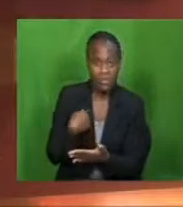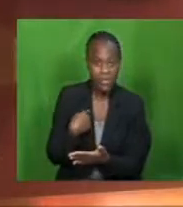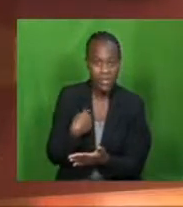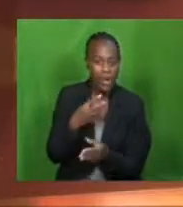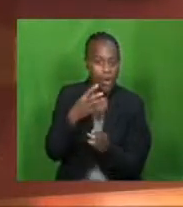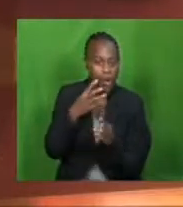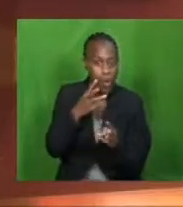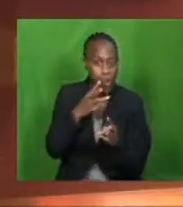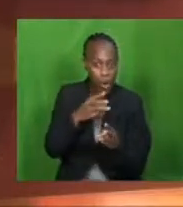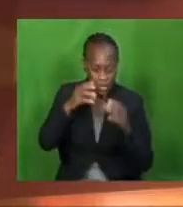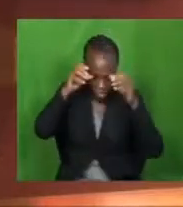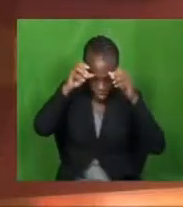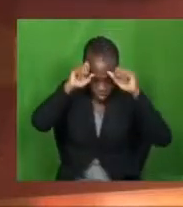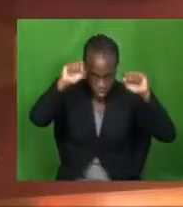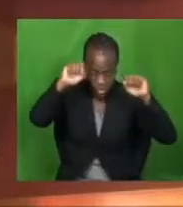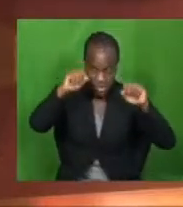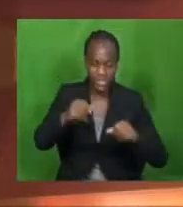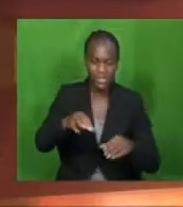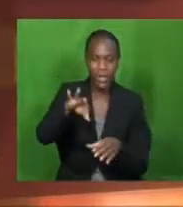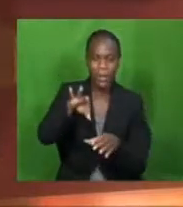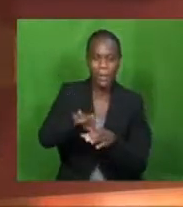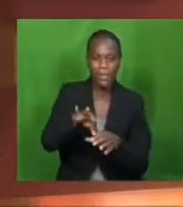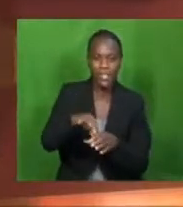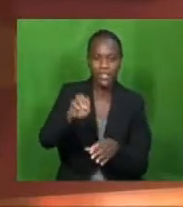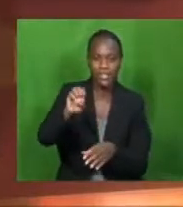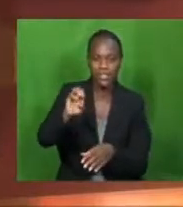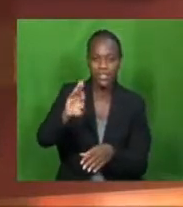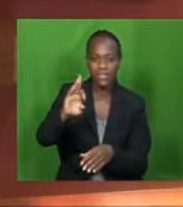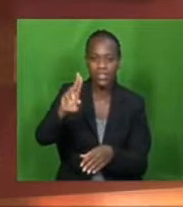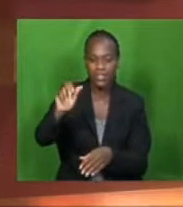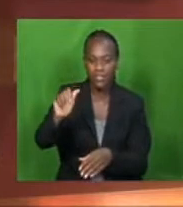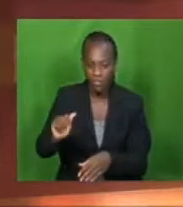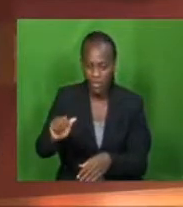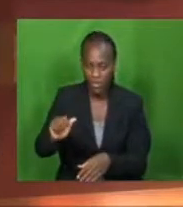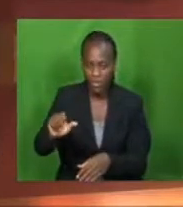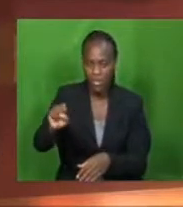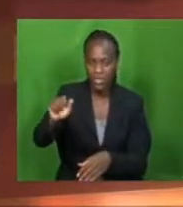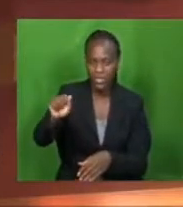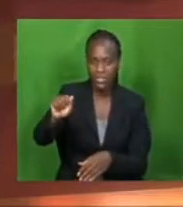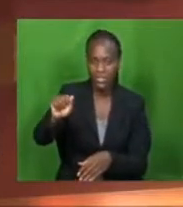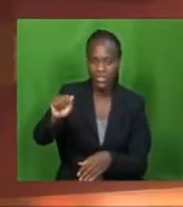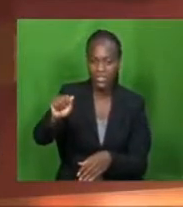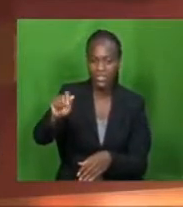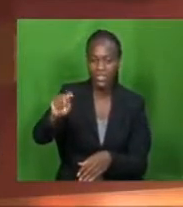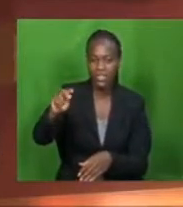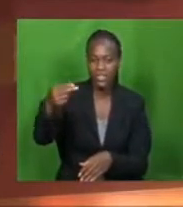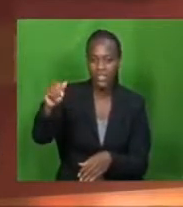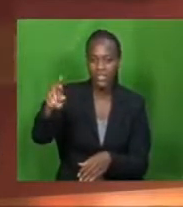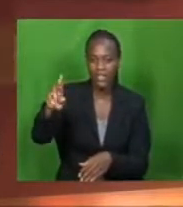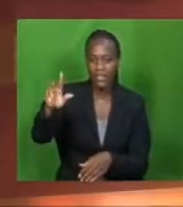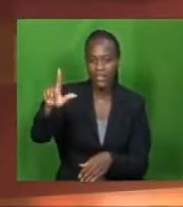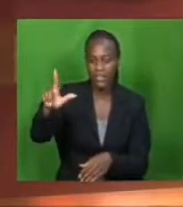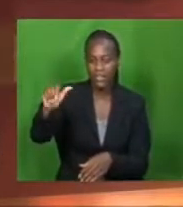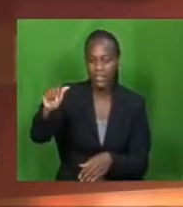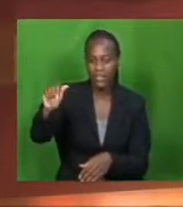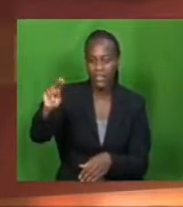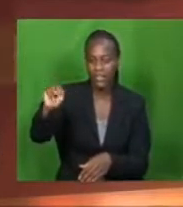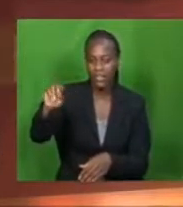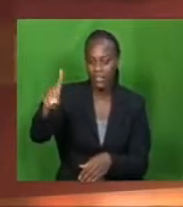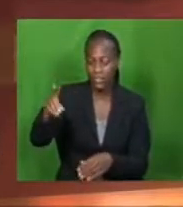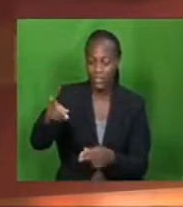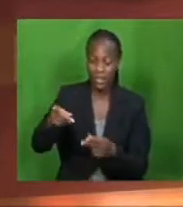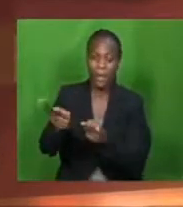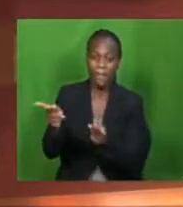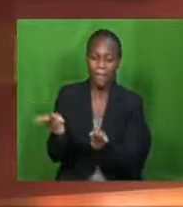Ifua Sutherland Park and later join the British High Commissioner, Her Excellency Harriet Thompson, and other British